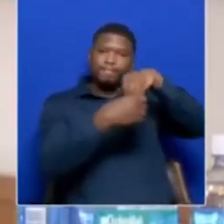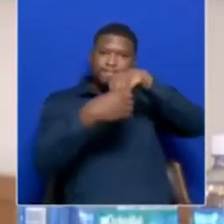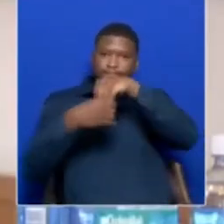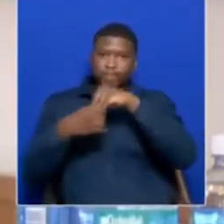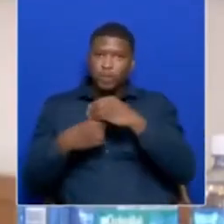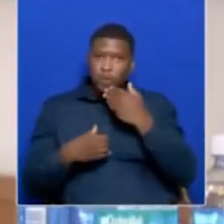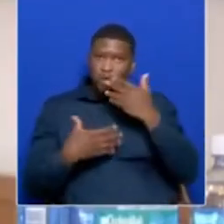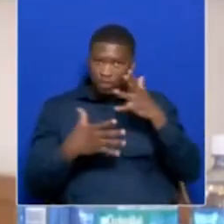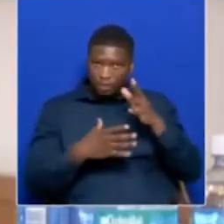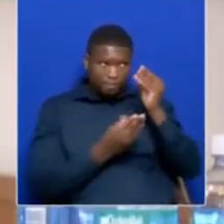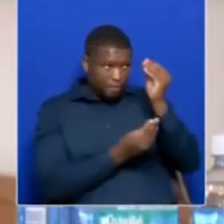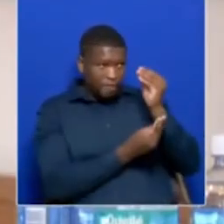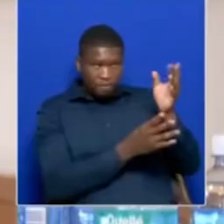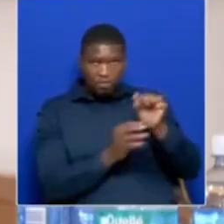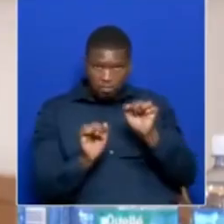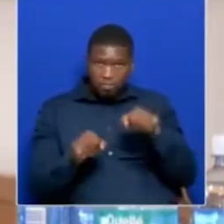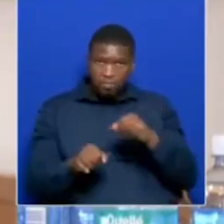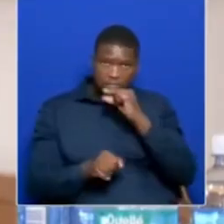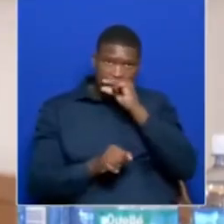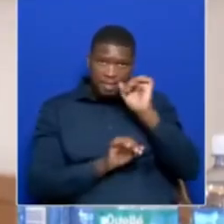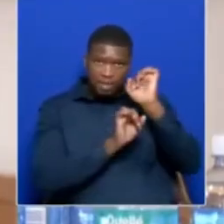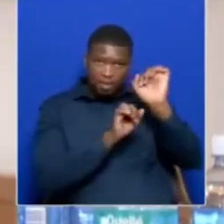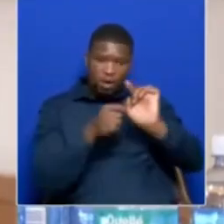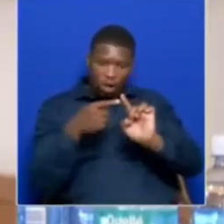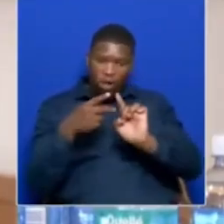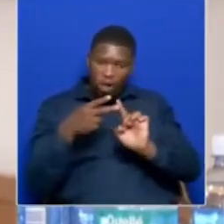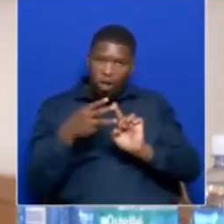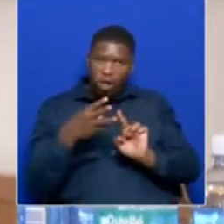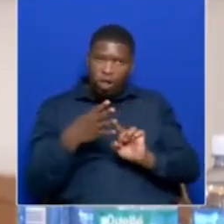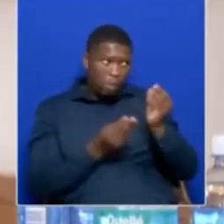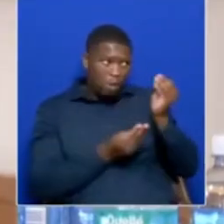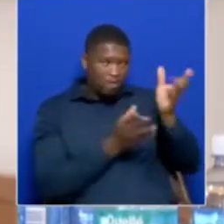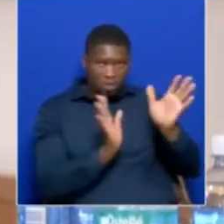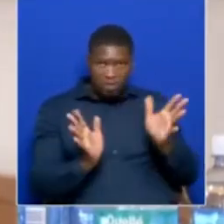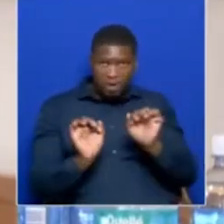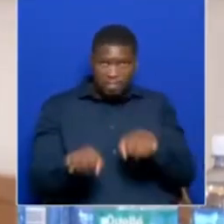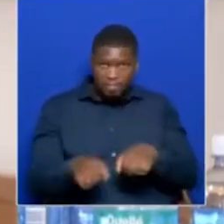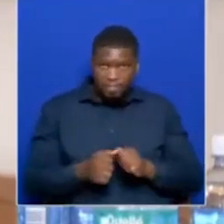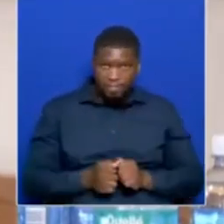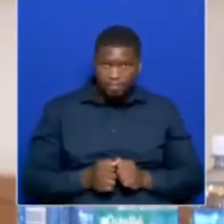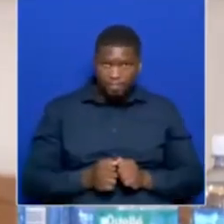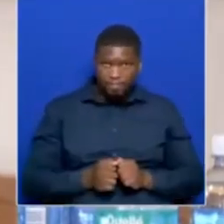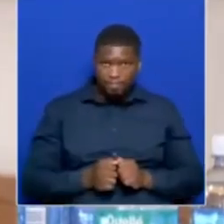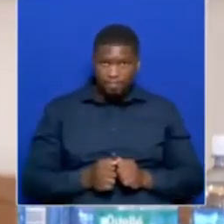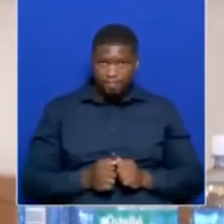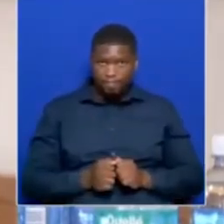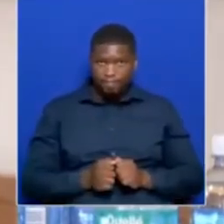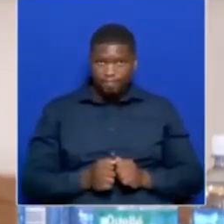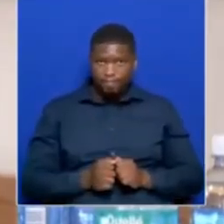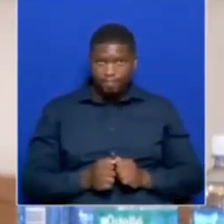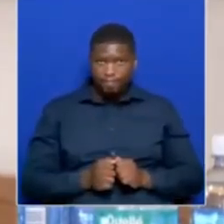were involved in the planning and the killing of Mr. Magaga.